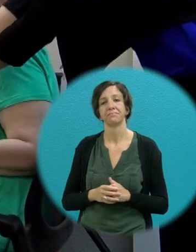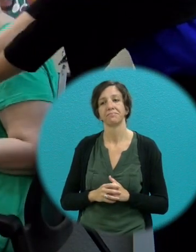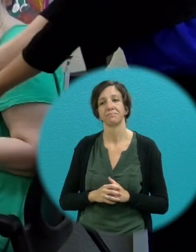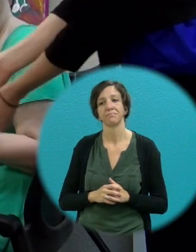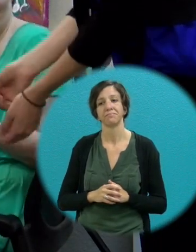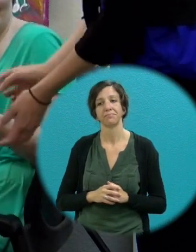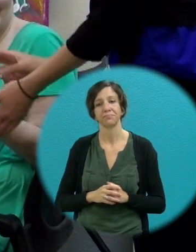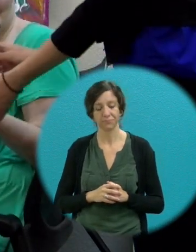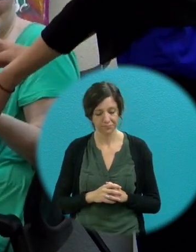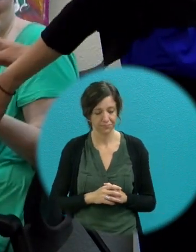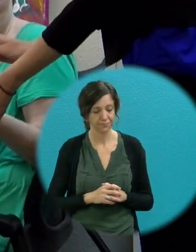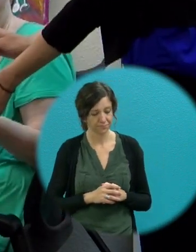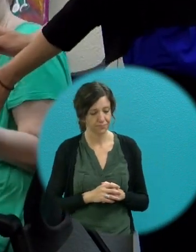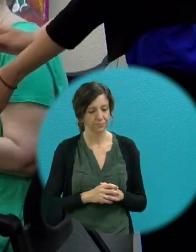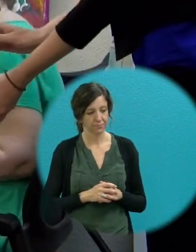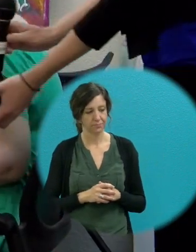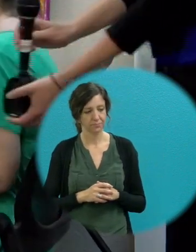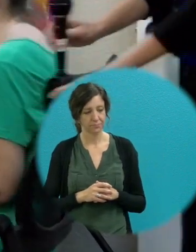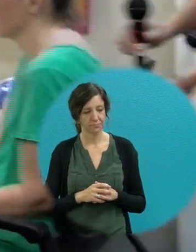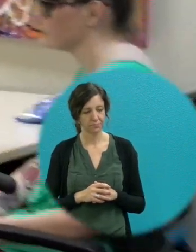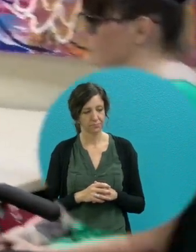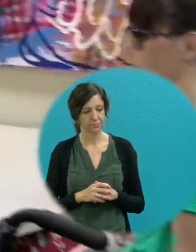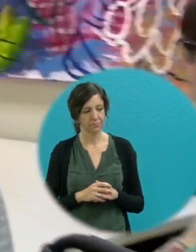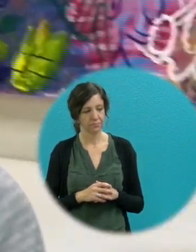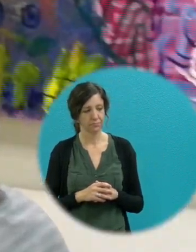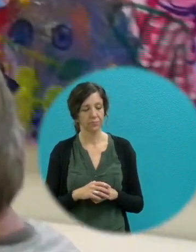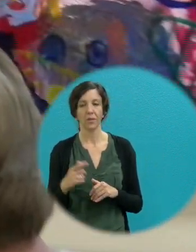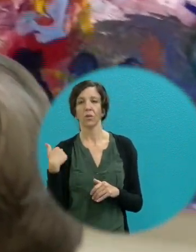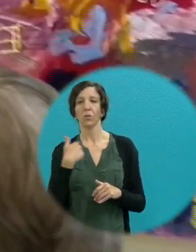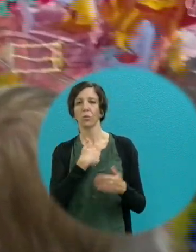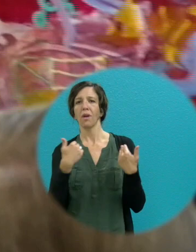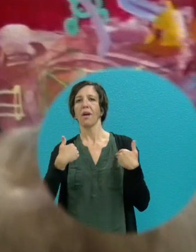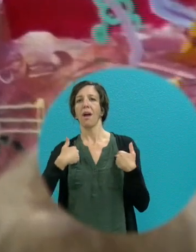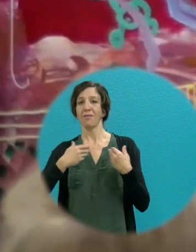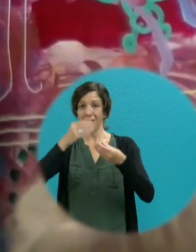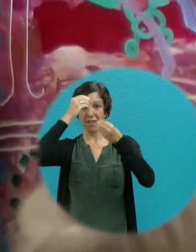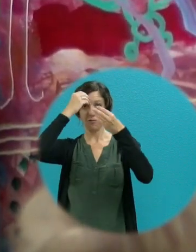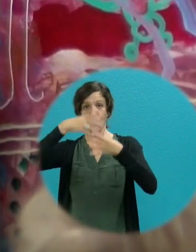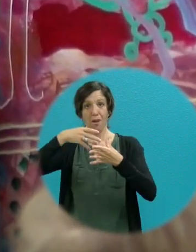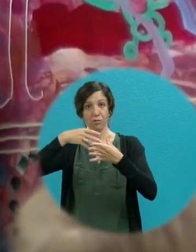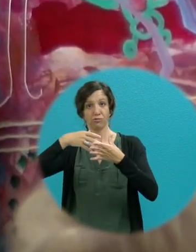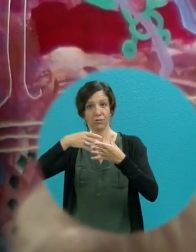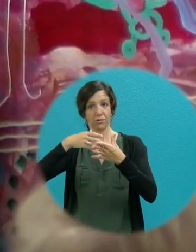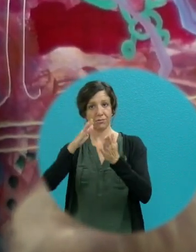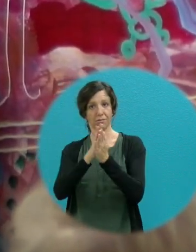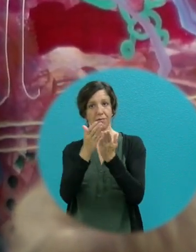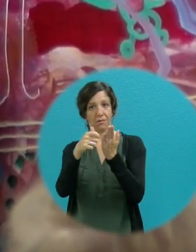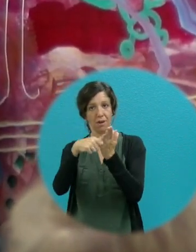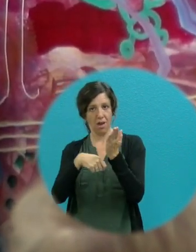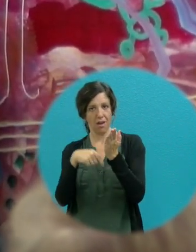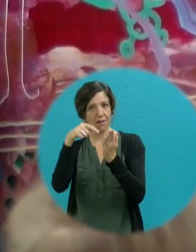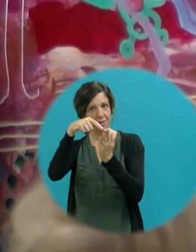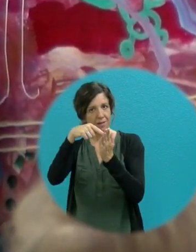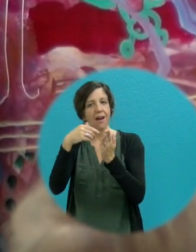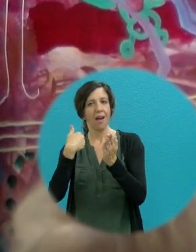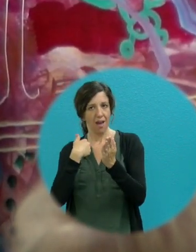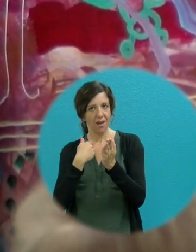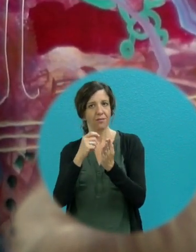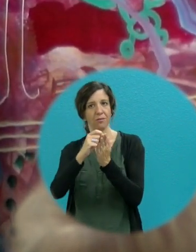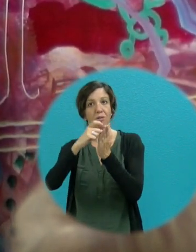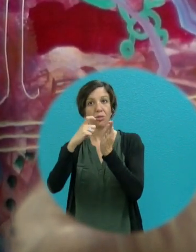large print, we have the information guide that would be in large print.